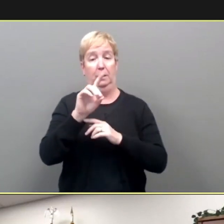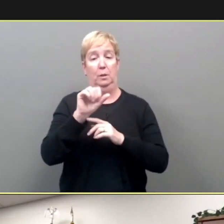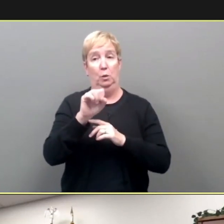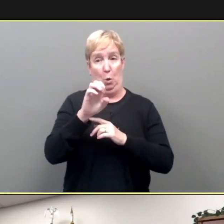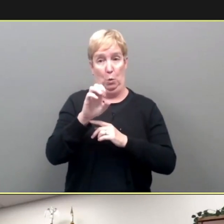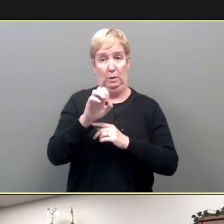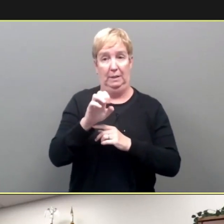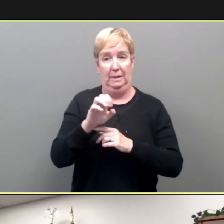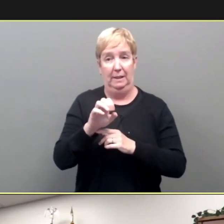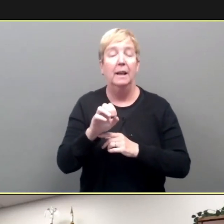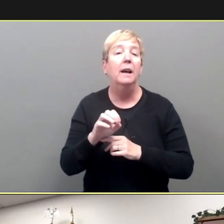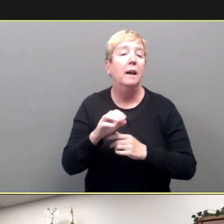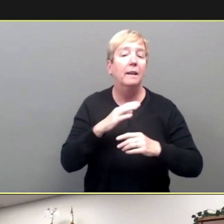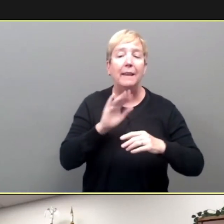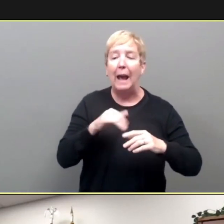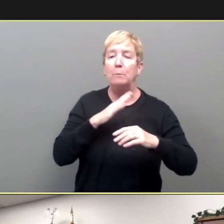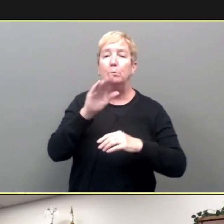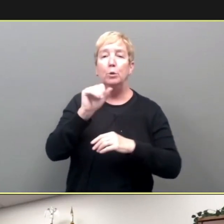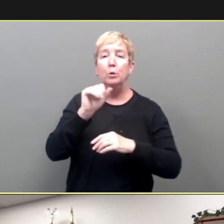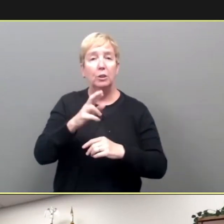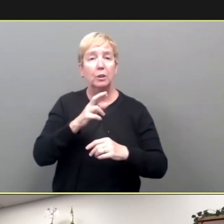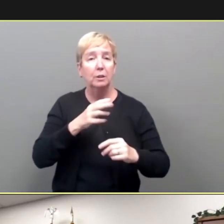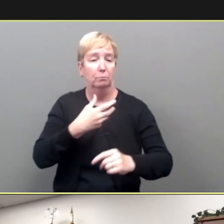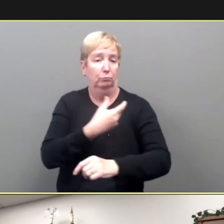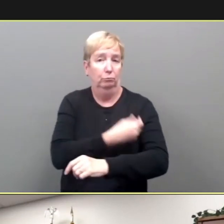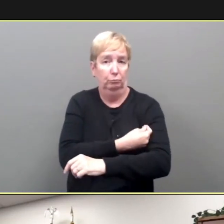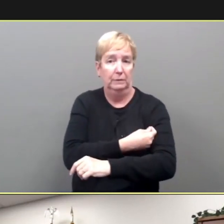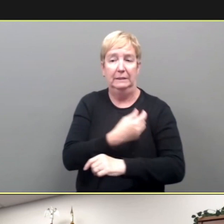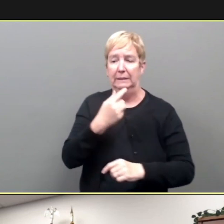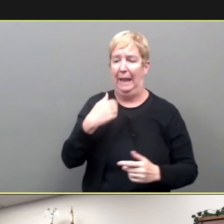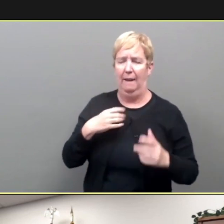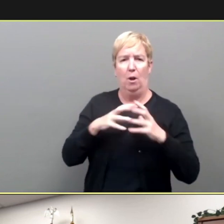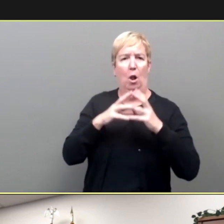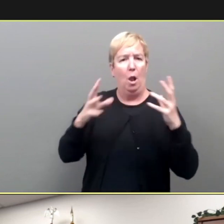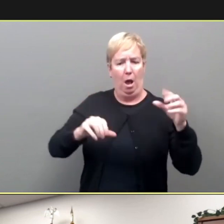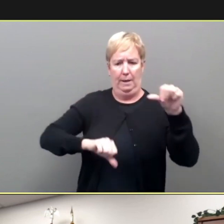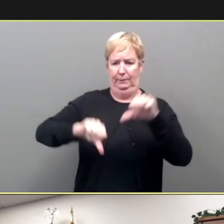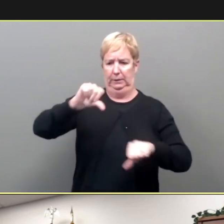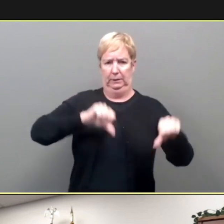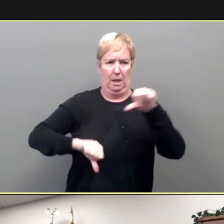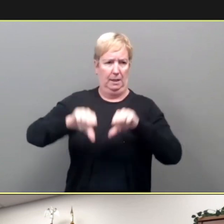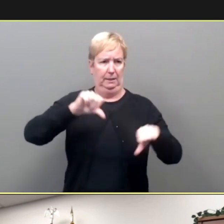maybe not a controversy, but there's a lot of science that's being,